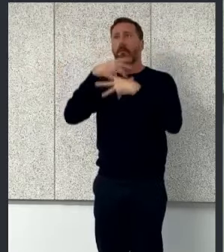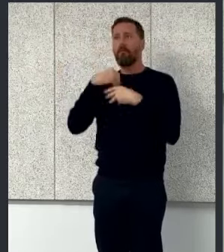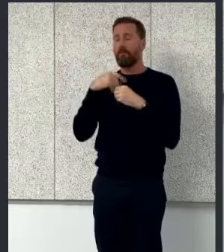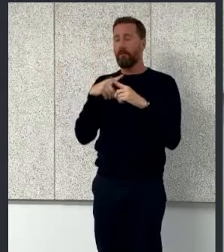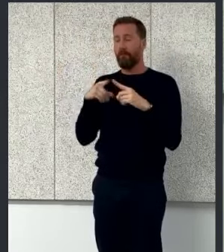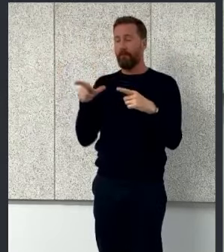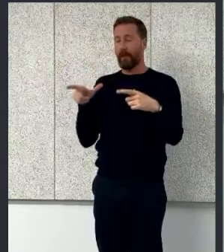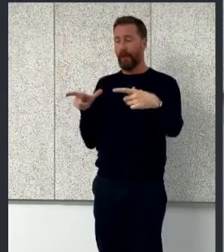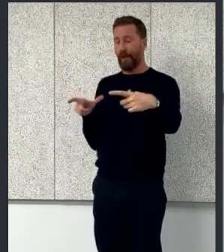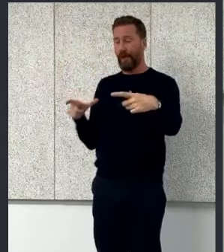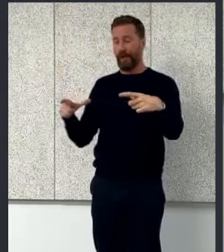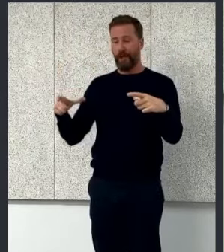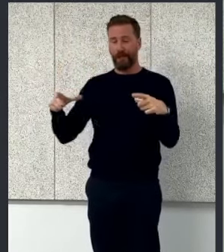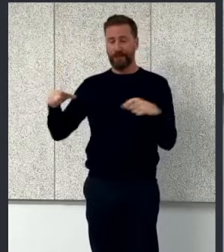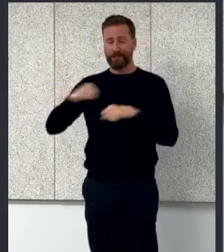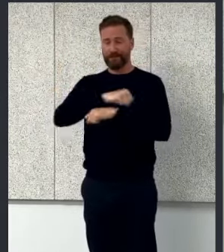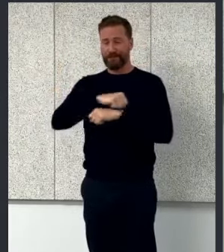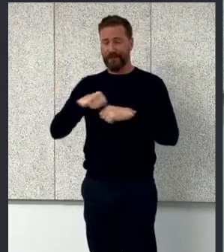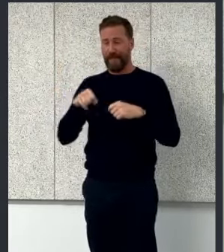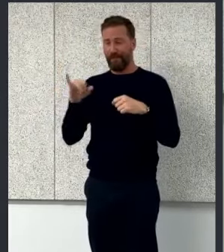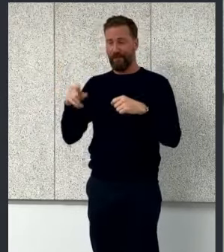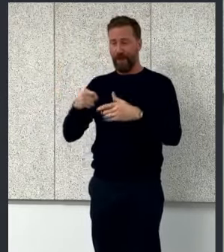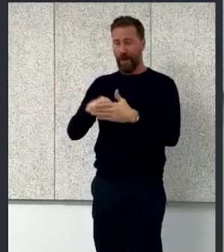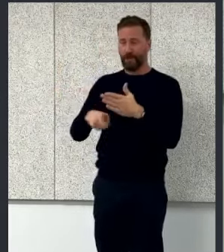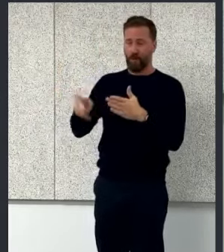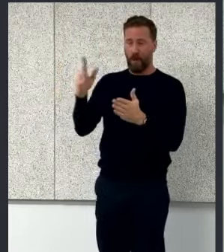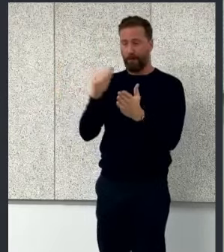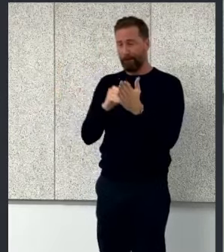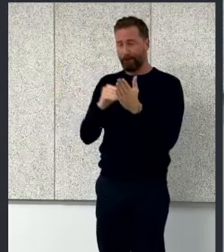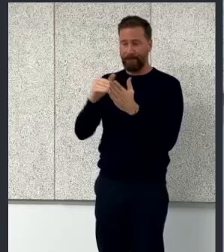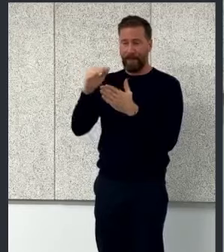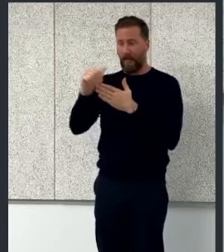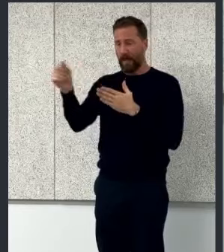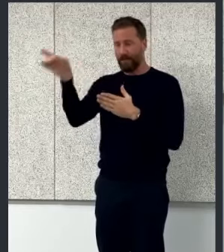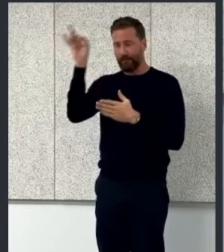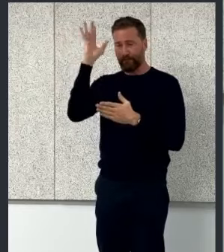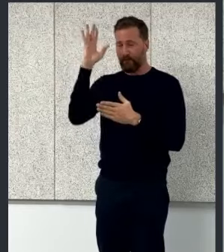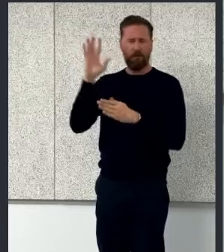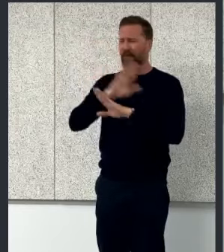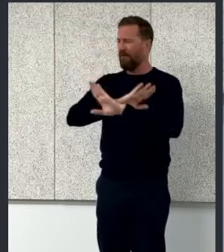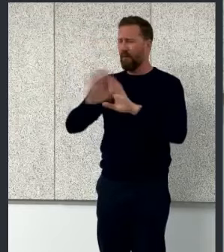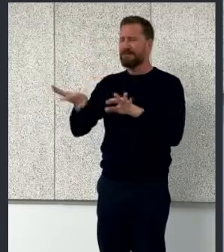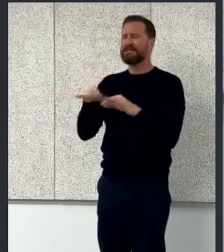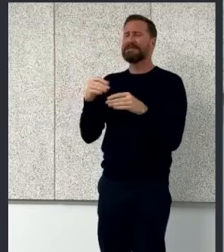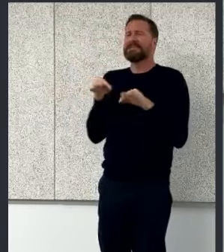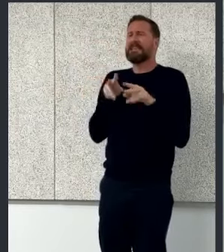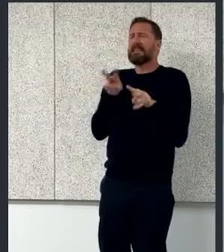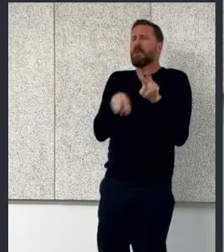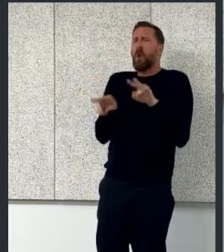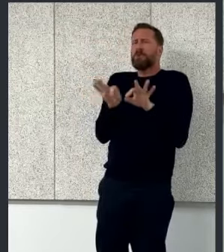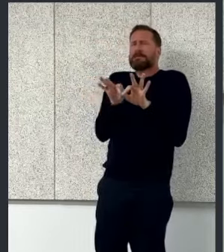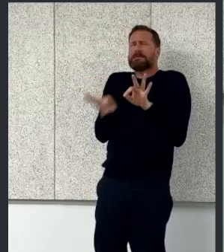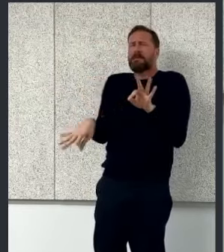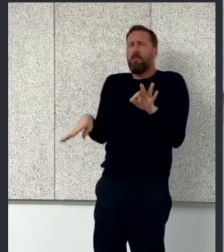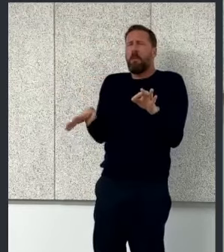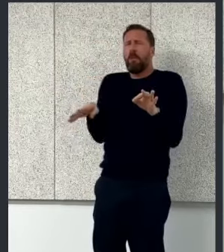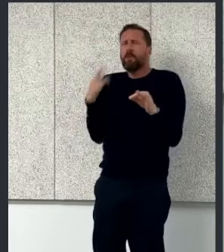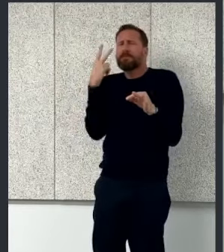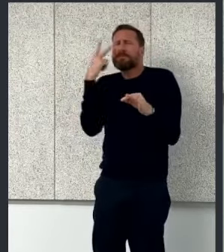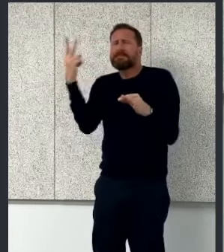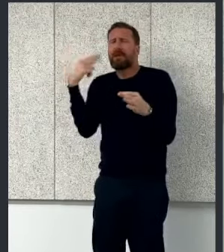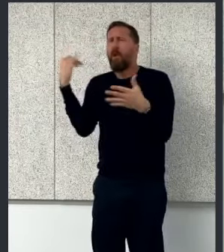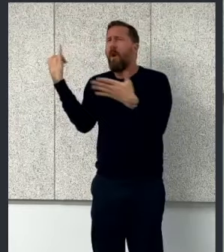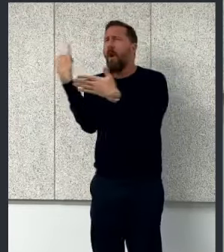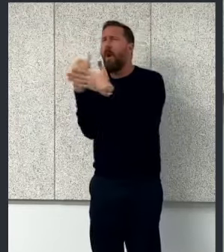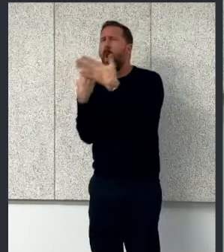rotating stage that cost $1 million, right. Simple, but so, just you could see the art and craft in the sound design and in the lighting